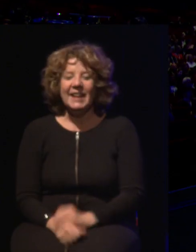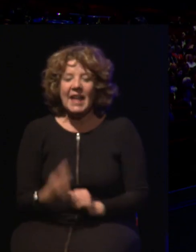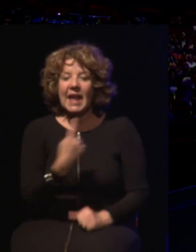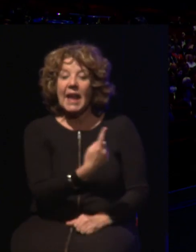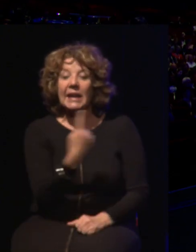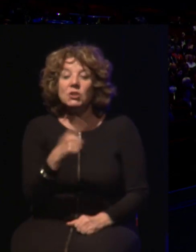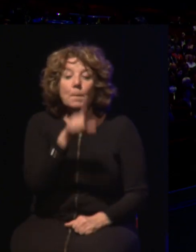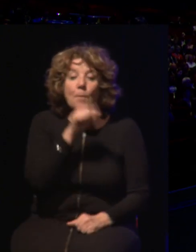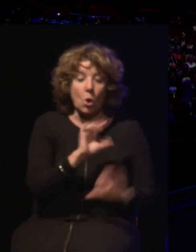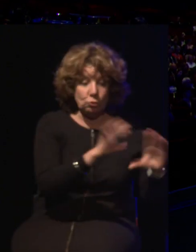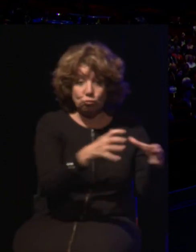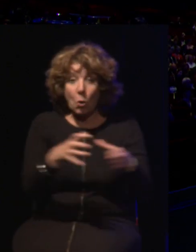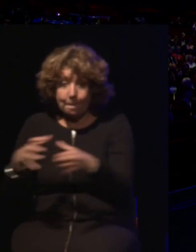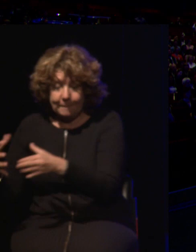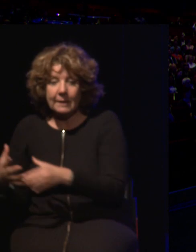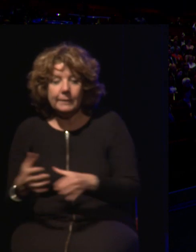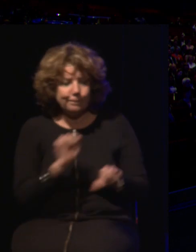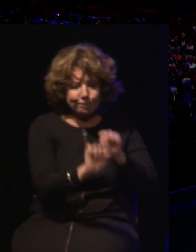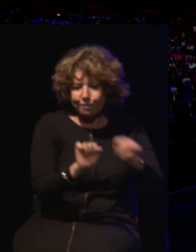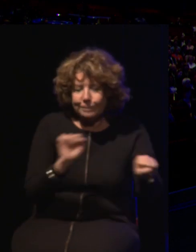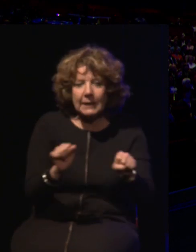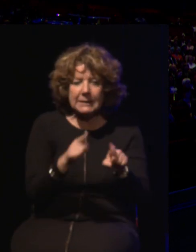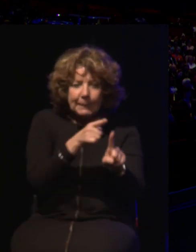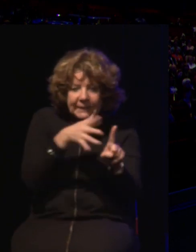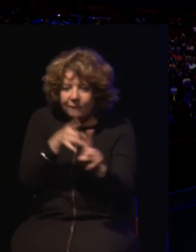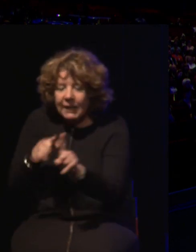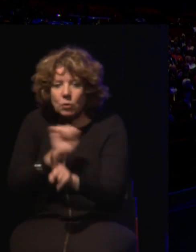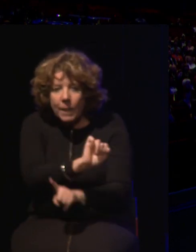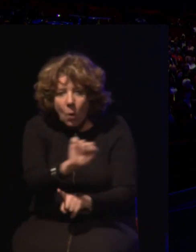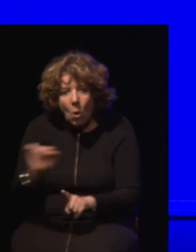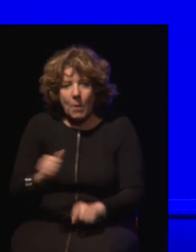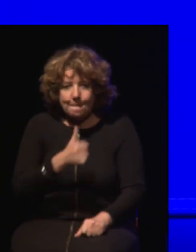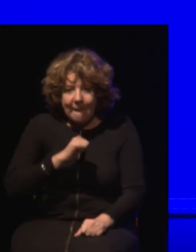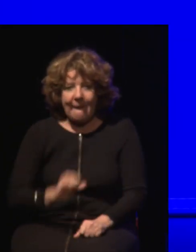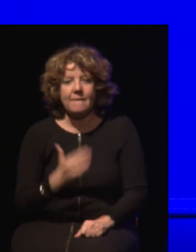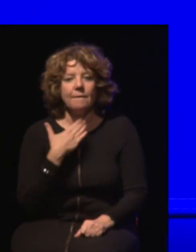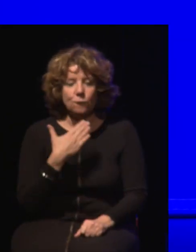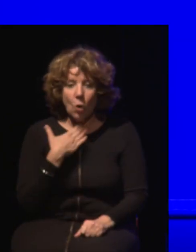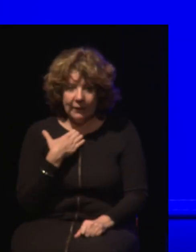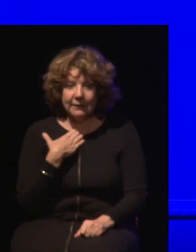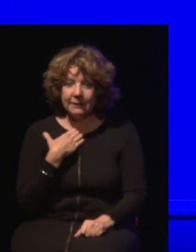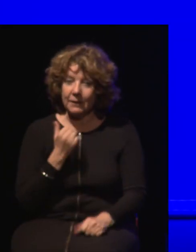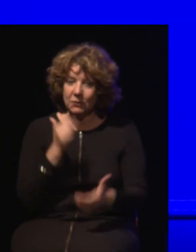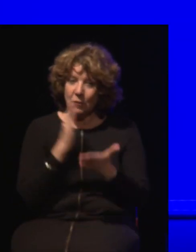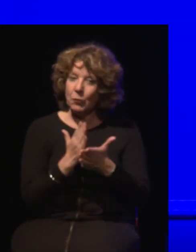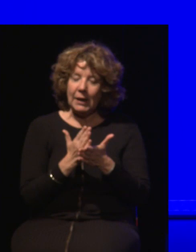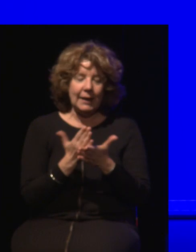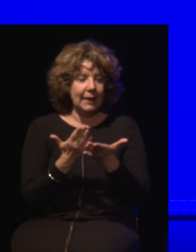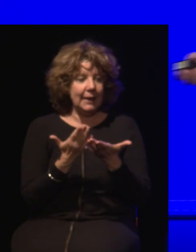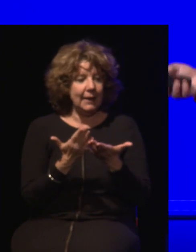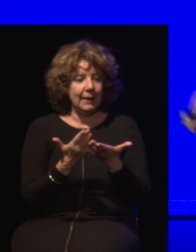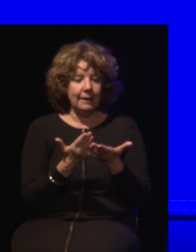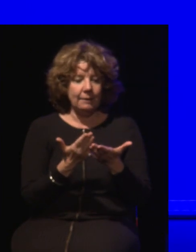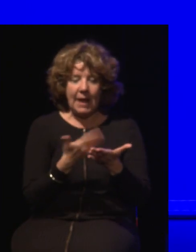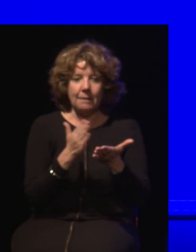Each bird species uses specific vocalizations and vocal behaviors to facilitate the way that it lives in the world. So